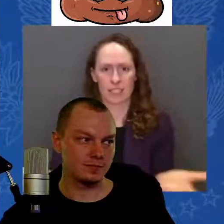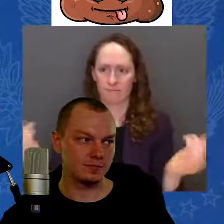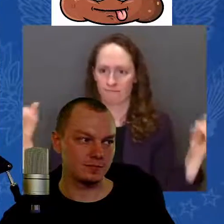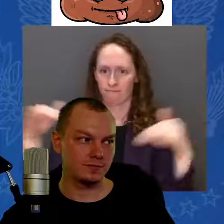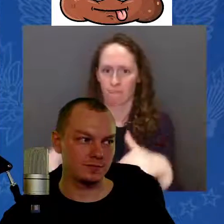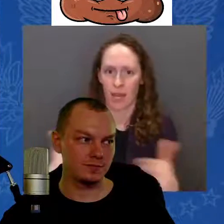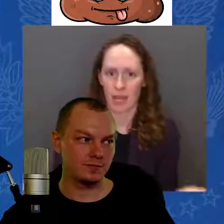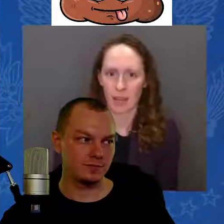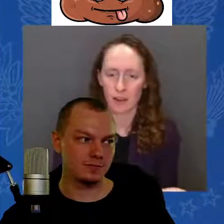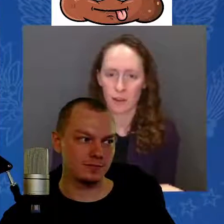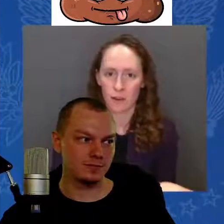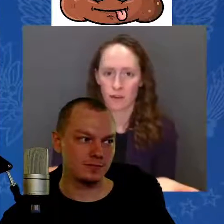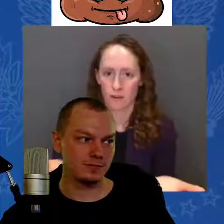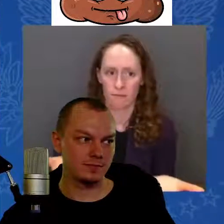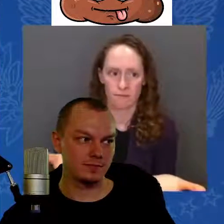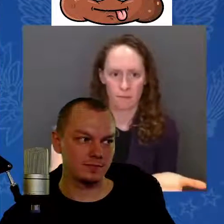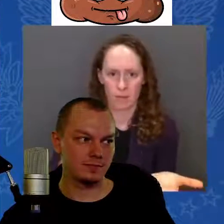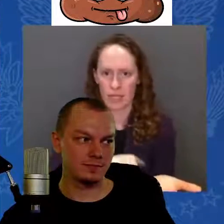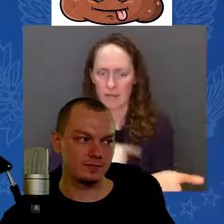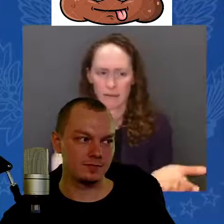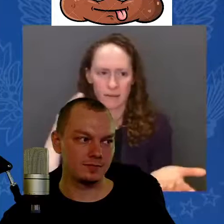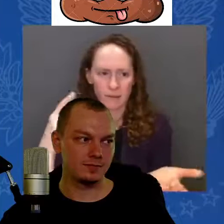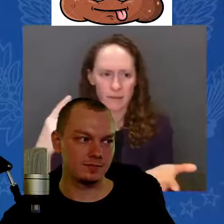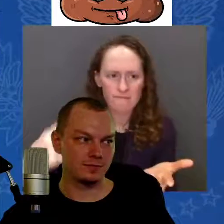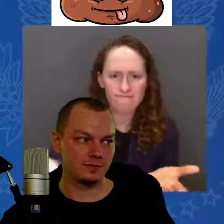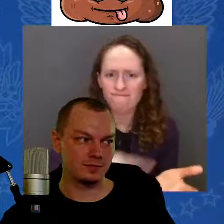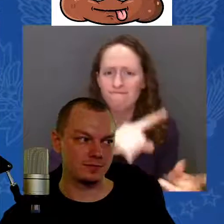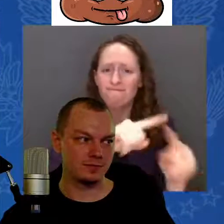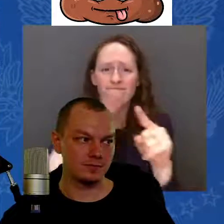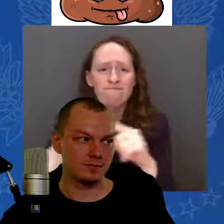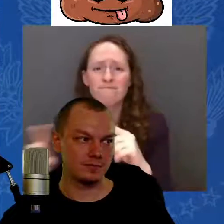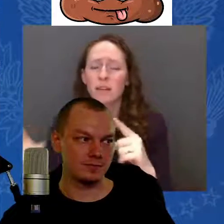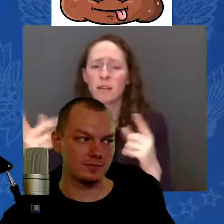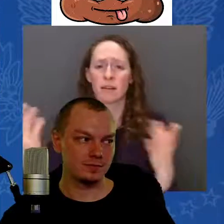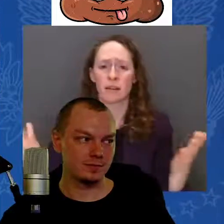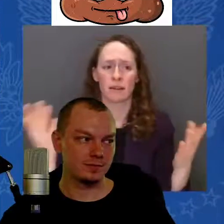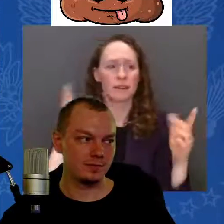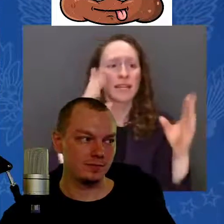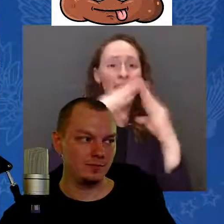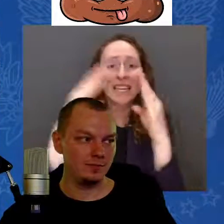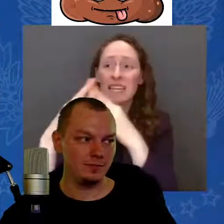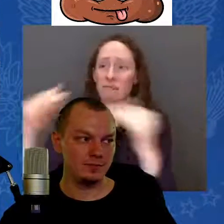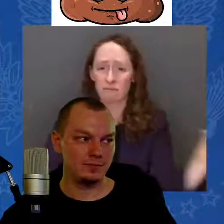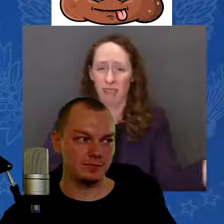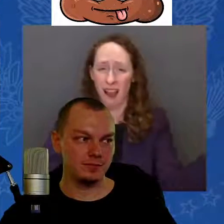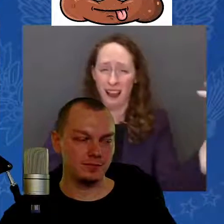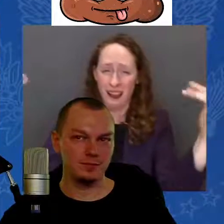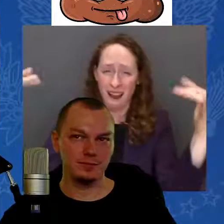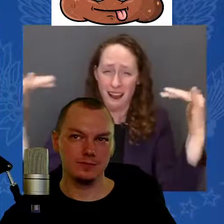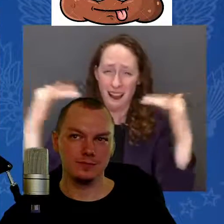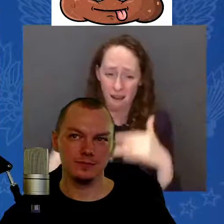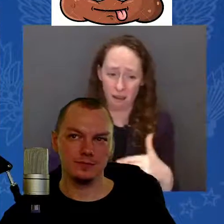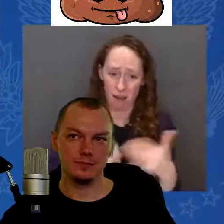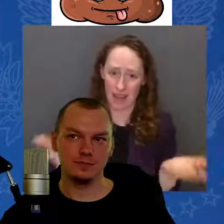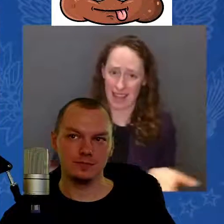Yazoo City, Vicksburg, all those communities came to help, and that's what mutual aid is all about. So we personally thank you for